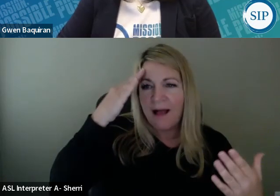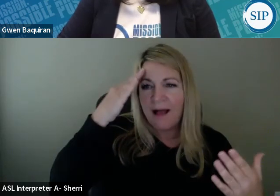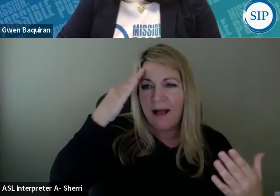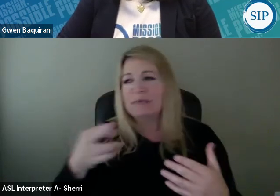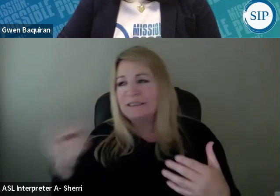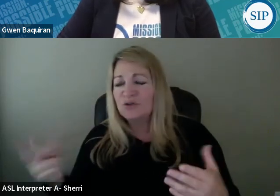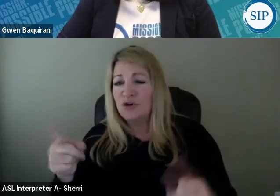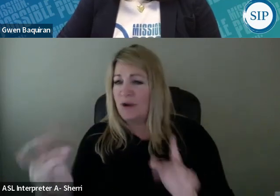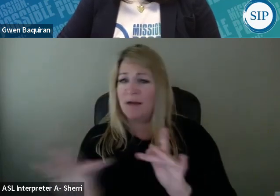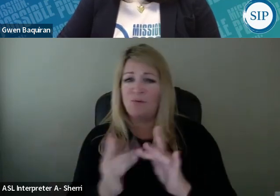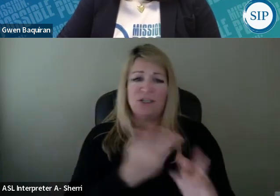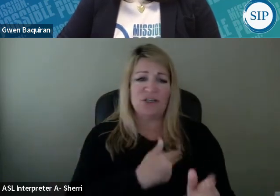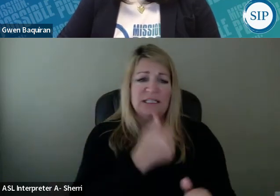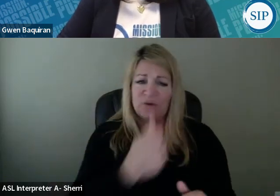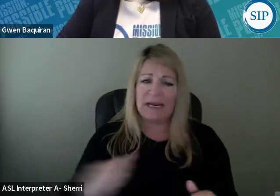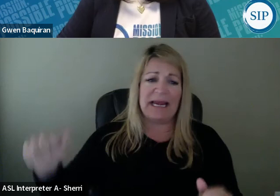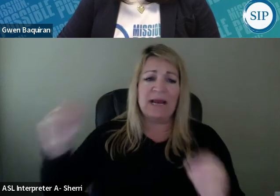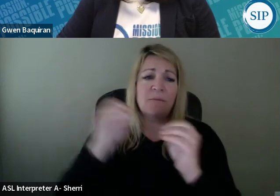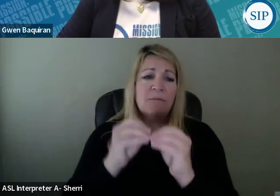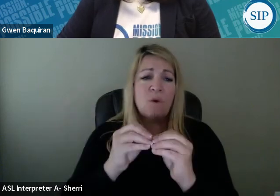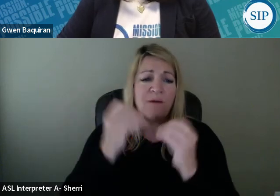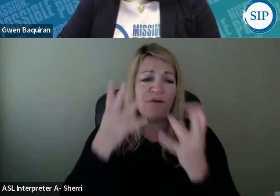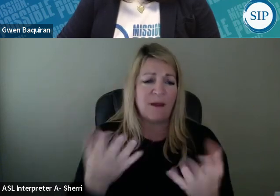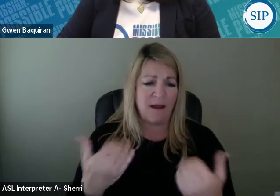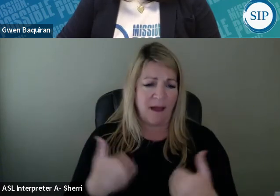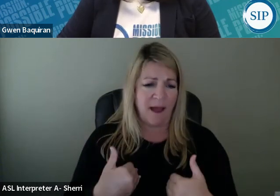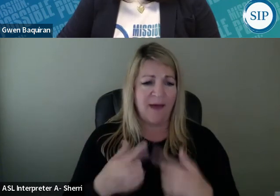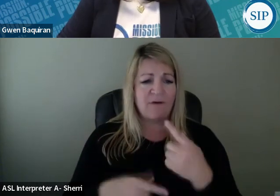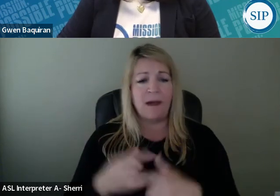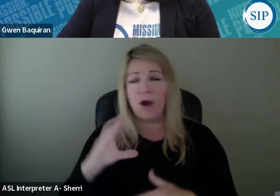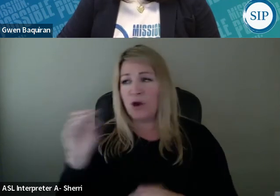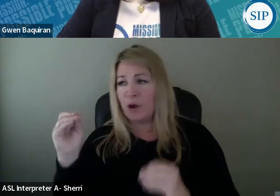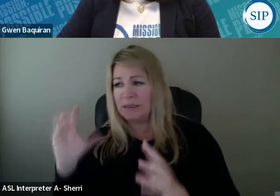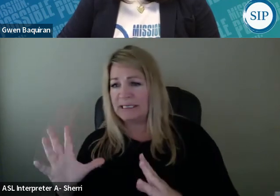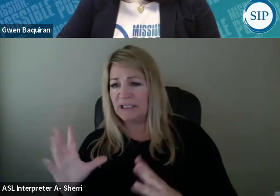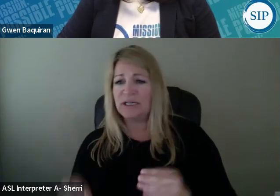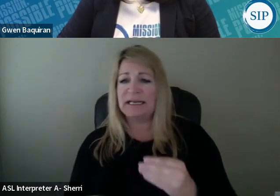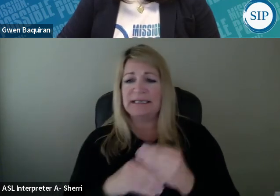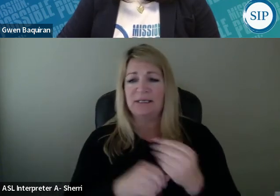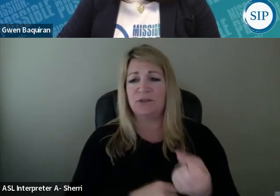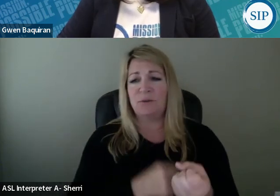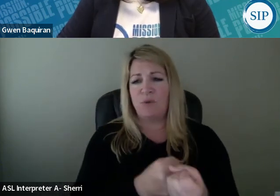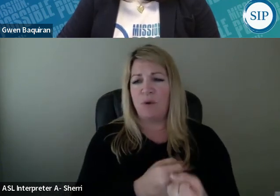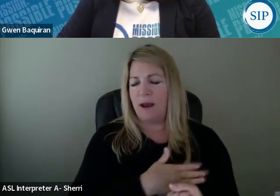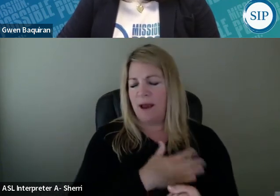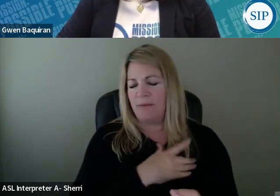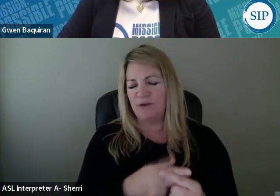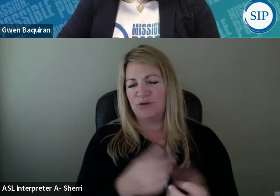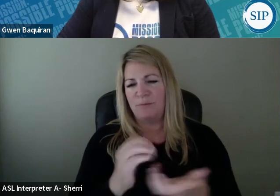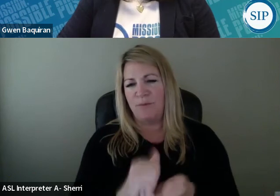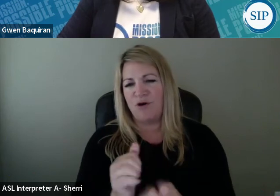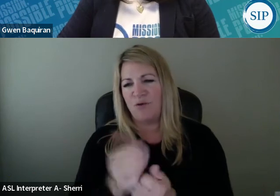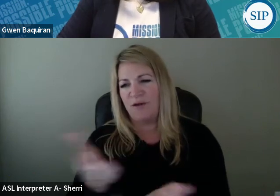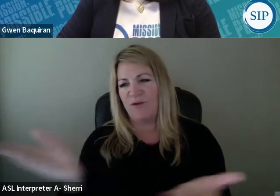one of us for more information about co-teaching and for additional support. We'd be happy to thought partner with you. Gwen and